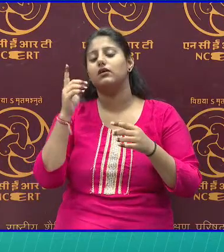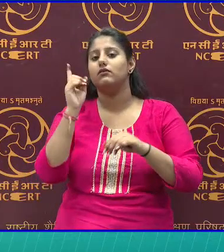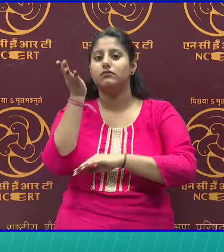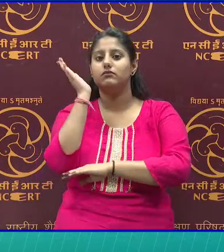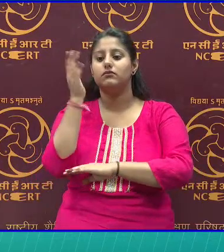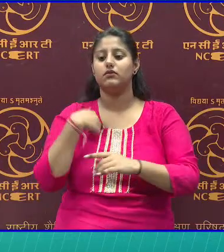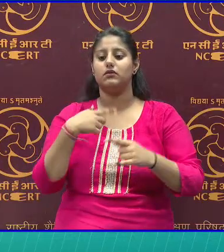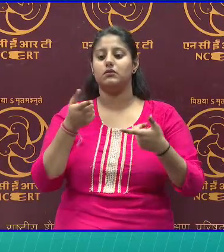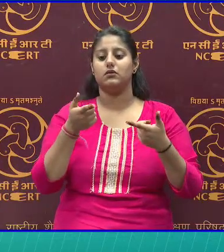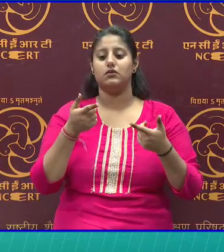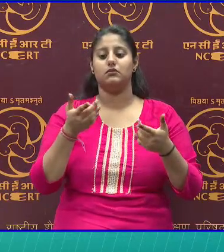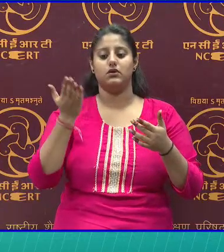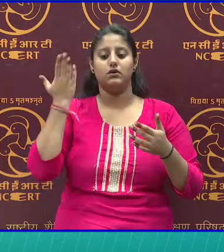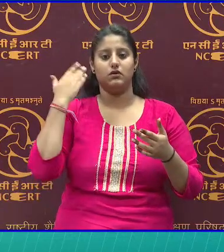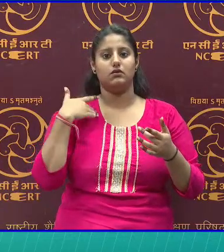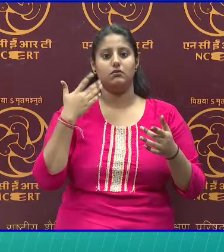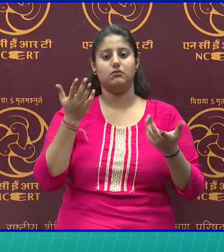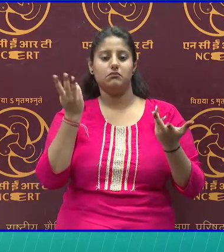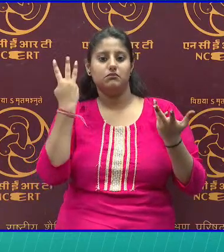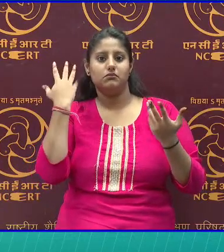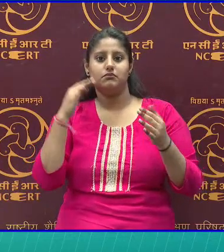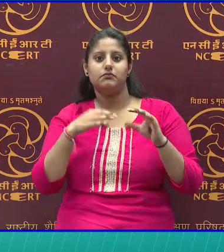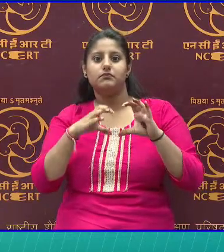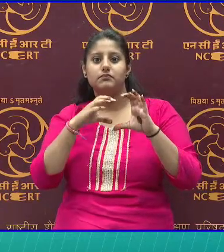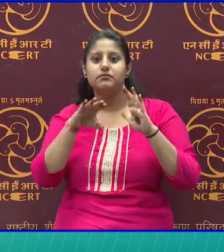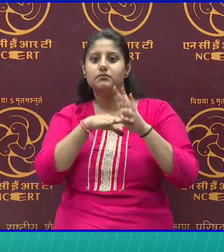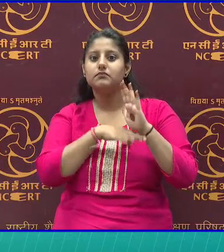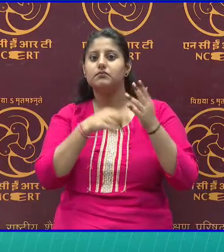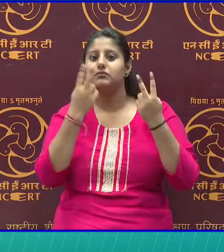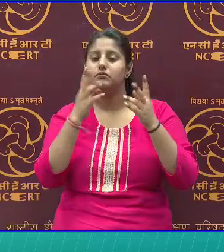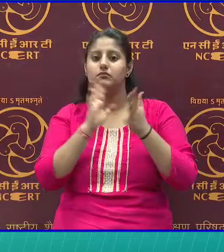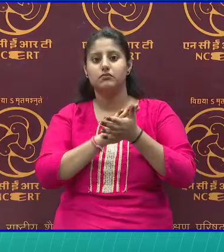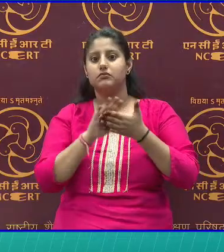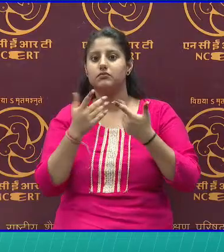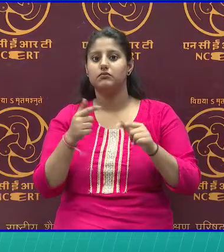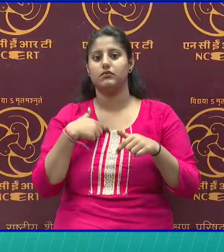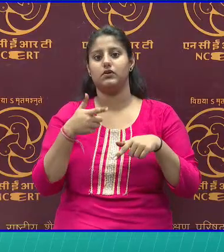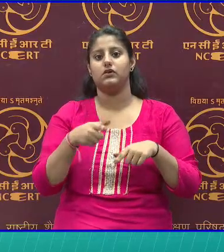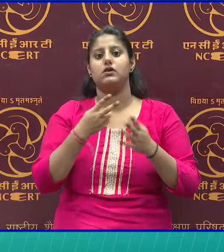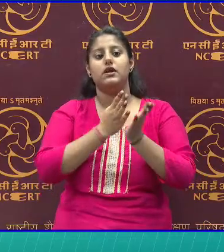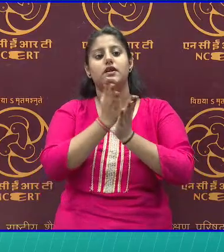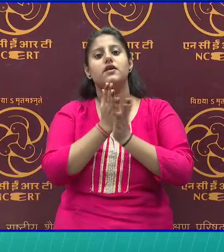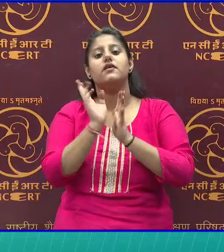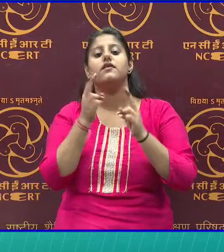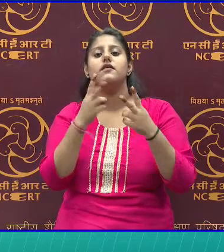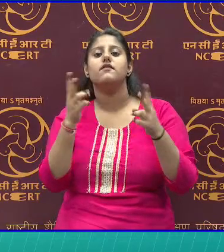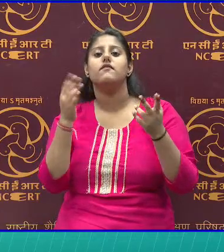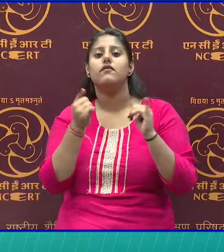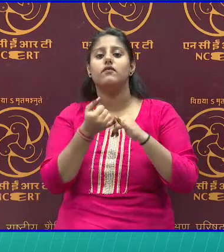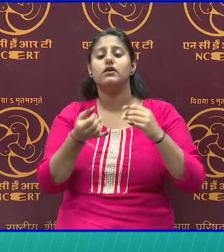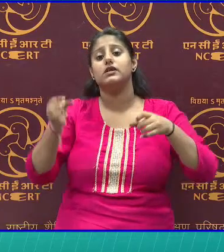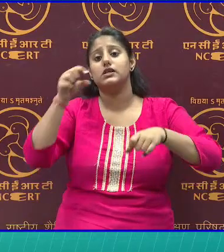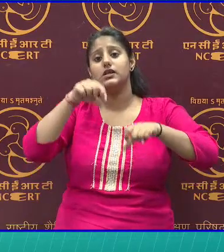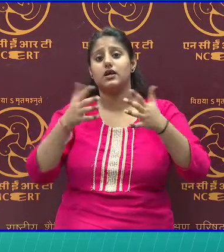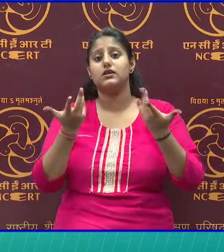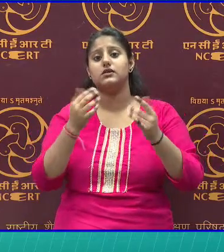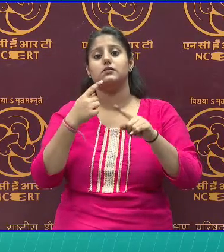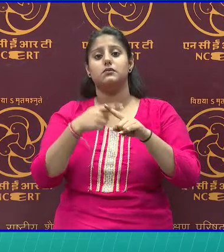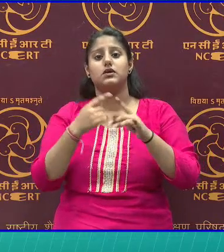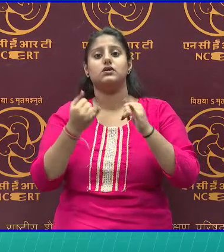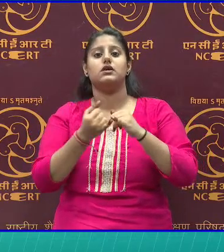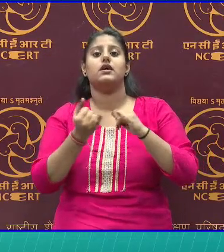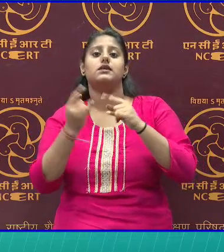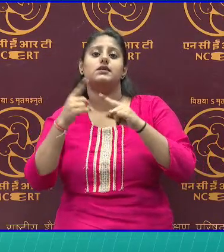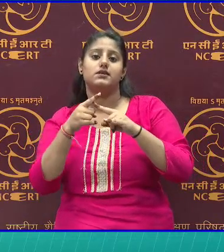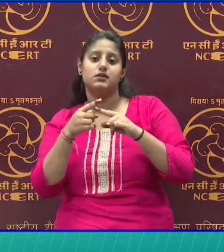science, social science and environmental science. Right. But you can see that the different methods what we use in science and the methods used in social science. For